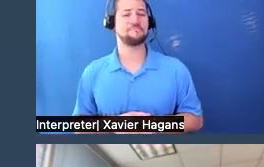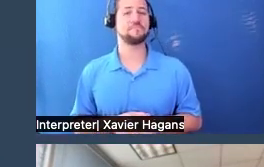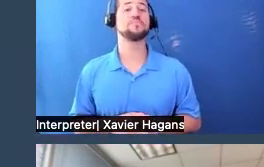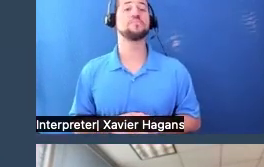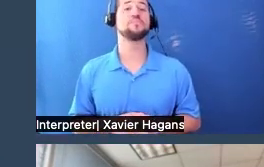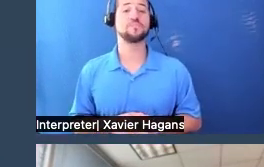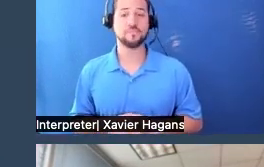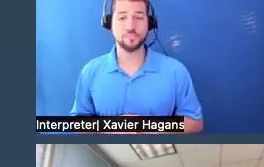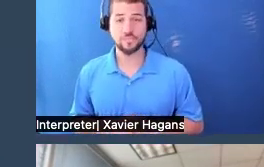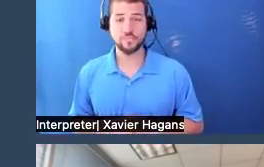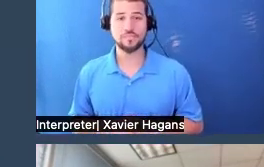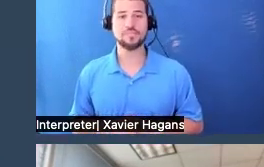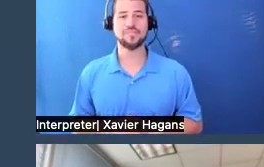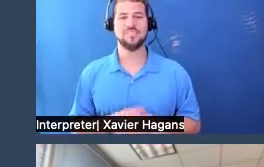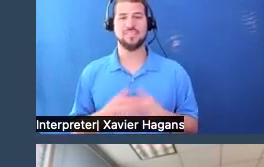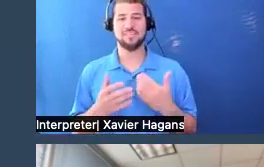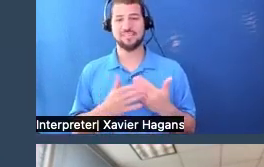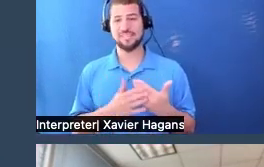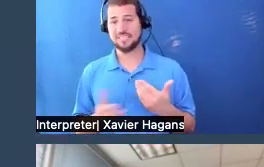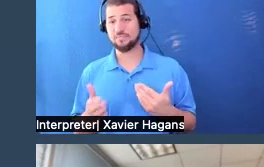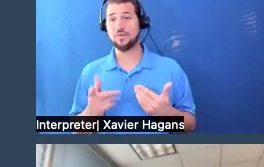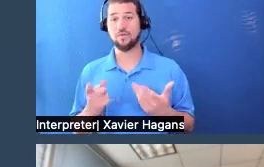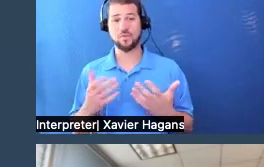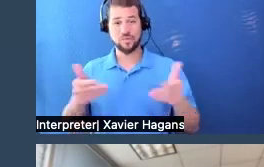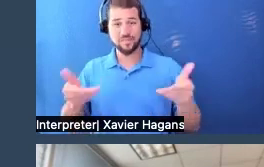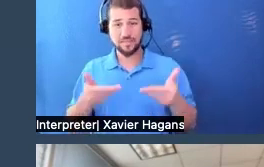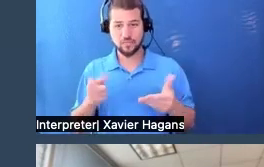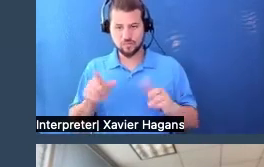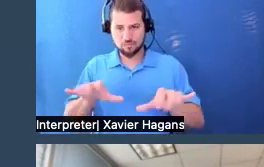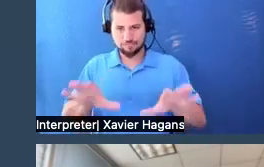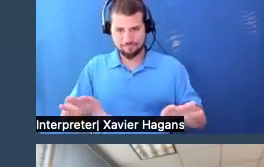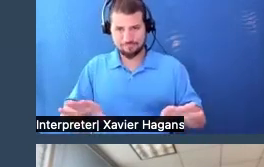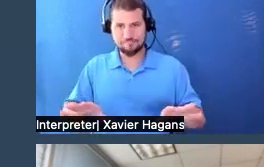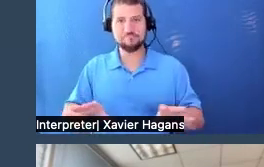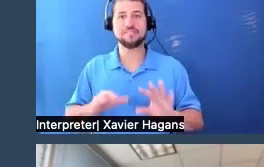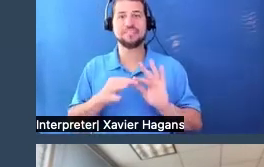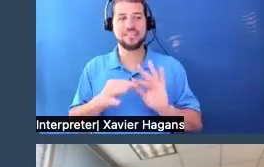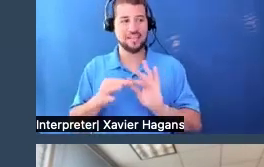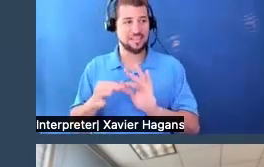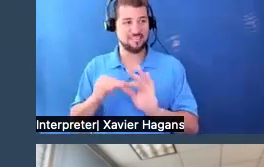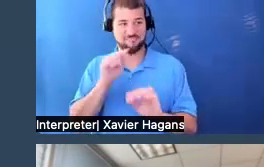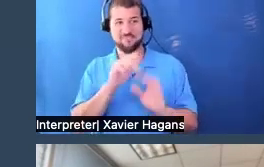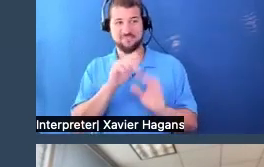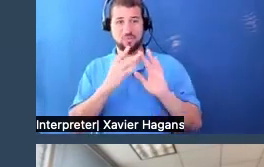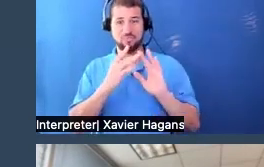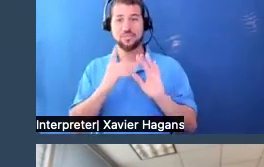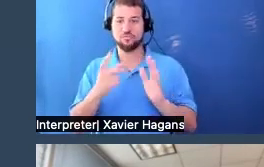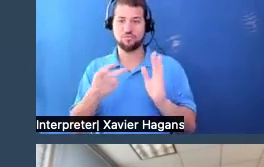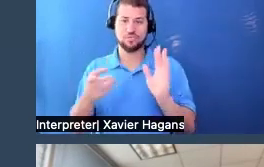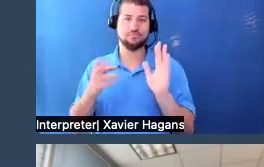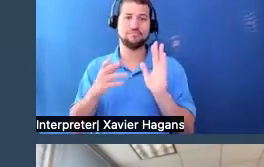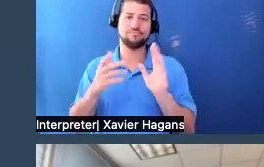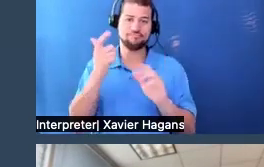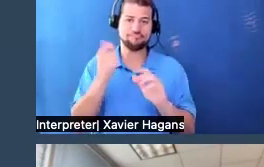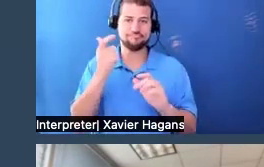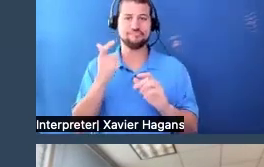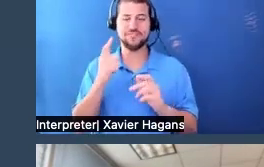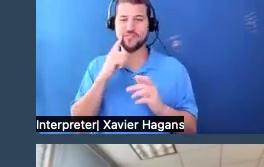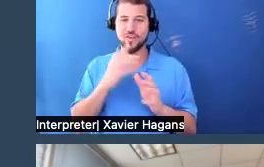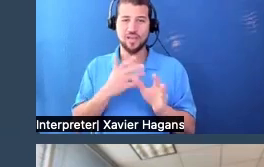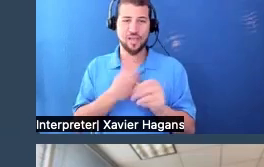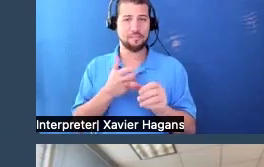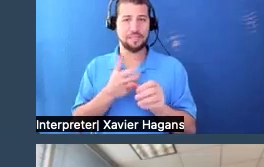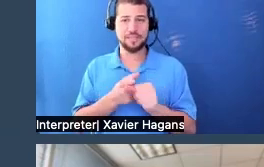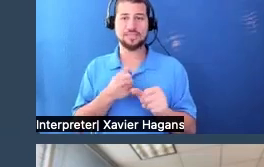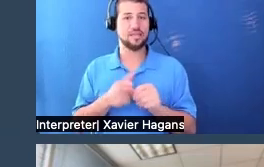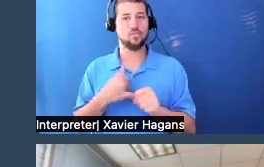So at this point, I'd just like to invite you to stay connected with the Centre, visit the website. You can subscribe for updates. We don't push an